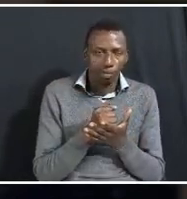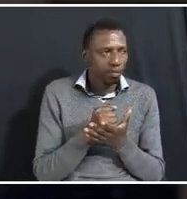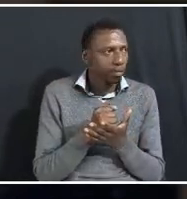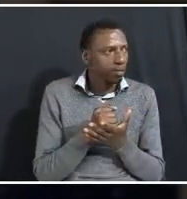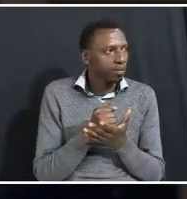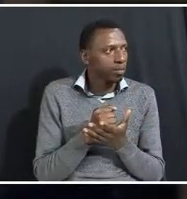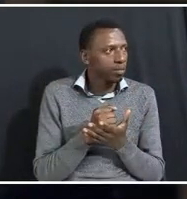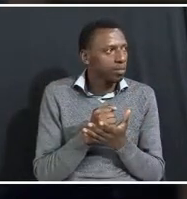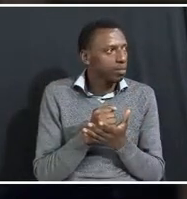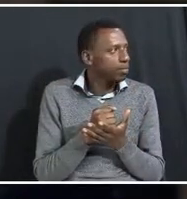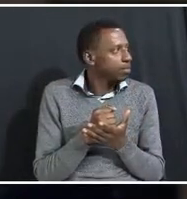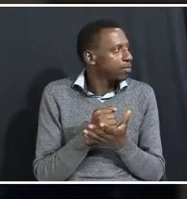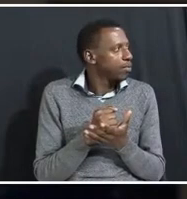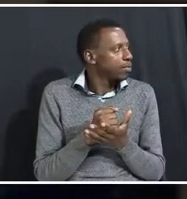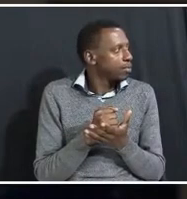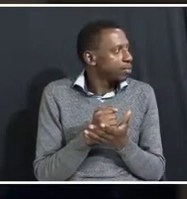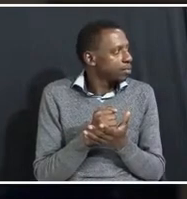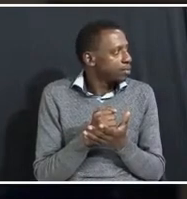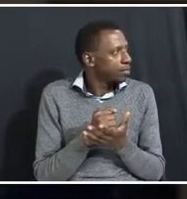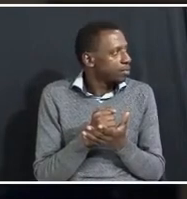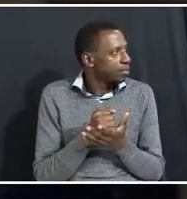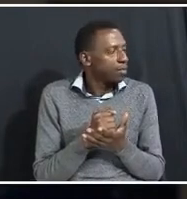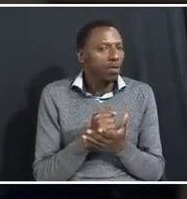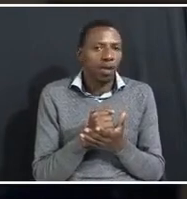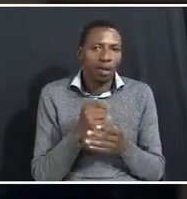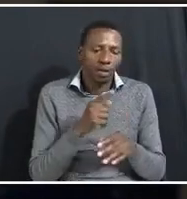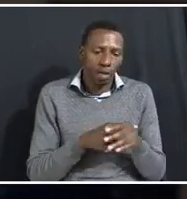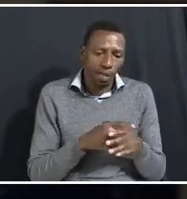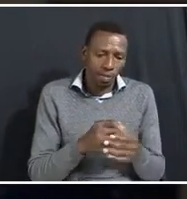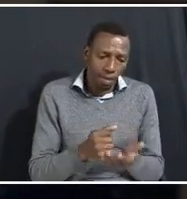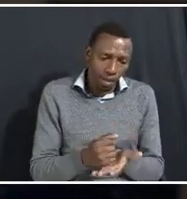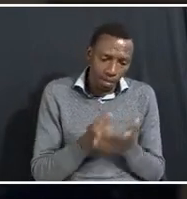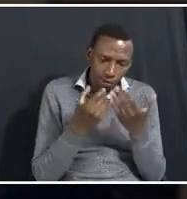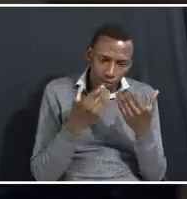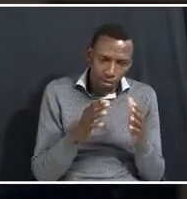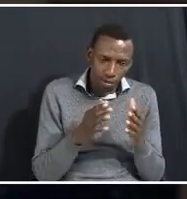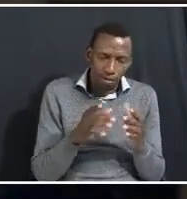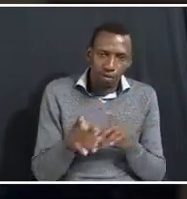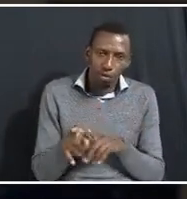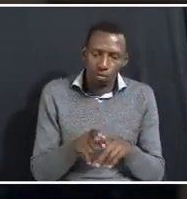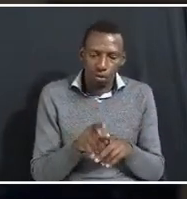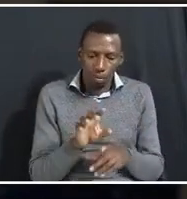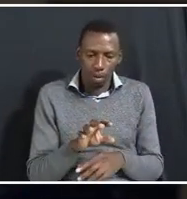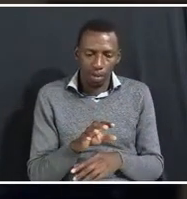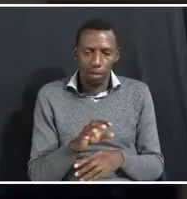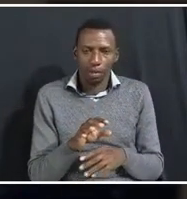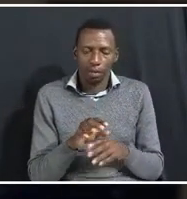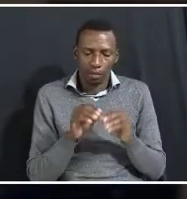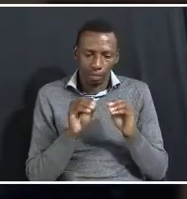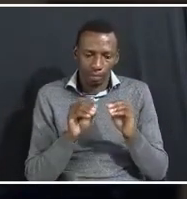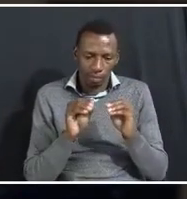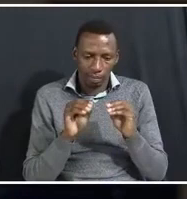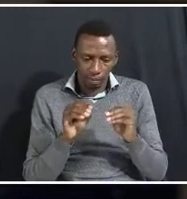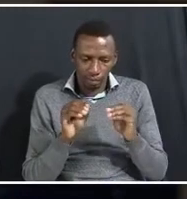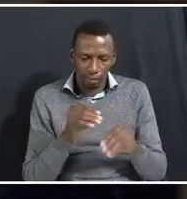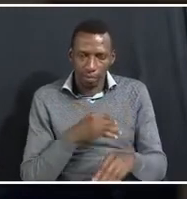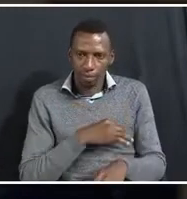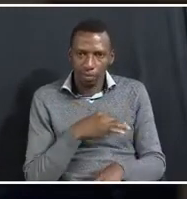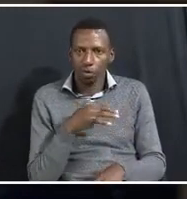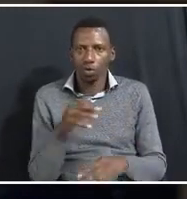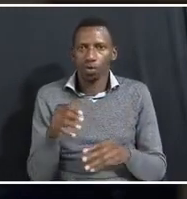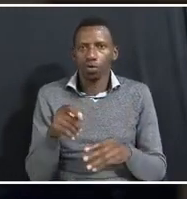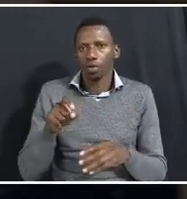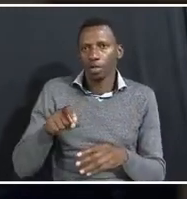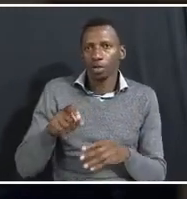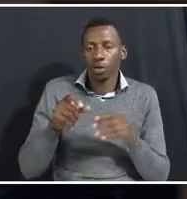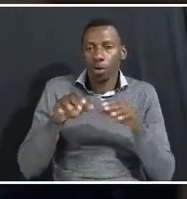those physical needs bado wako ndani ya kanisa ili spiritually pia waendelee kugain, ama kama